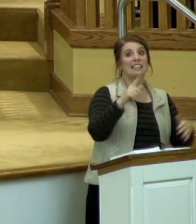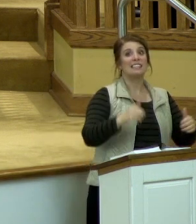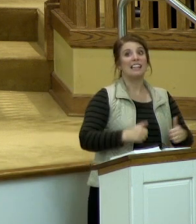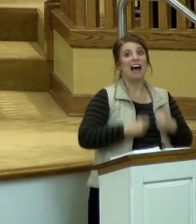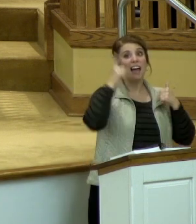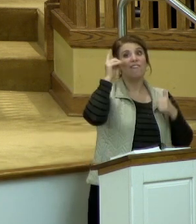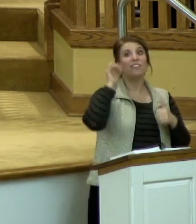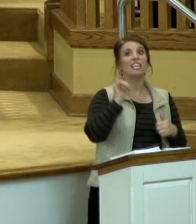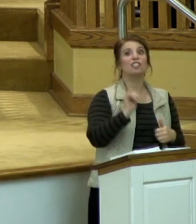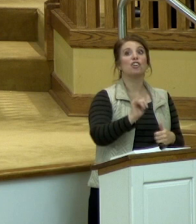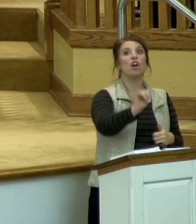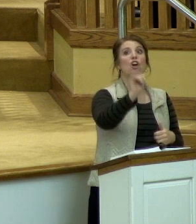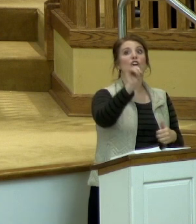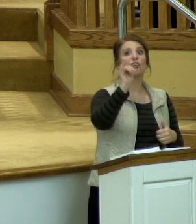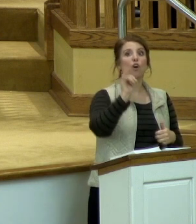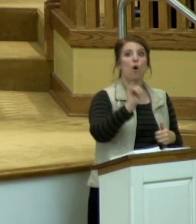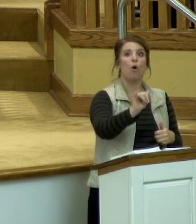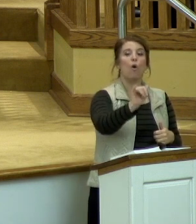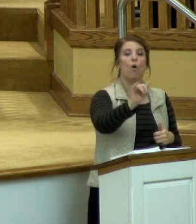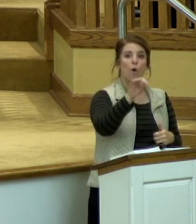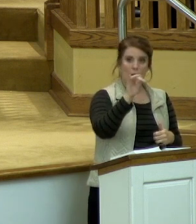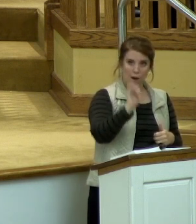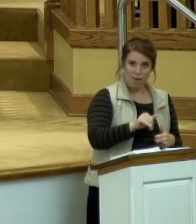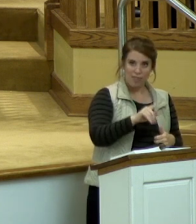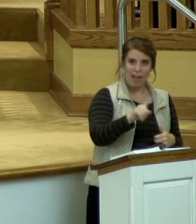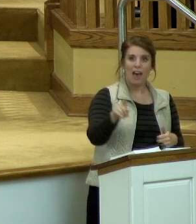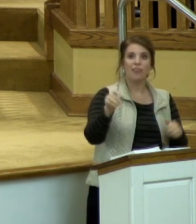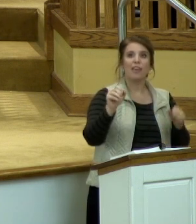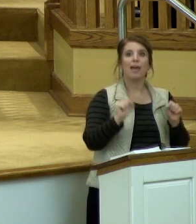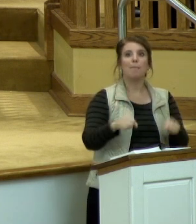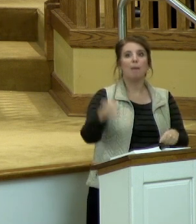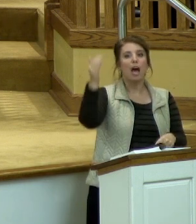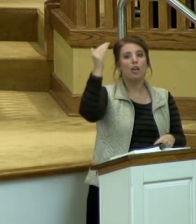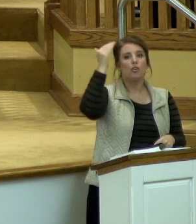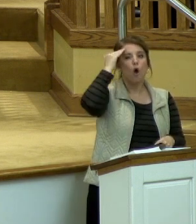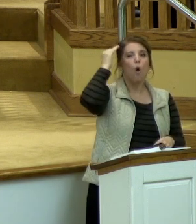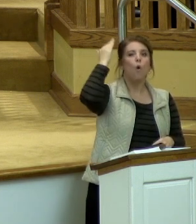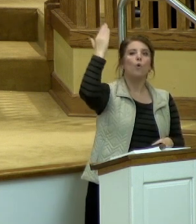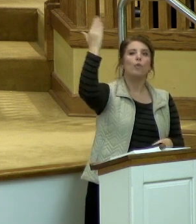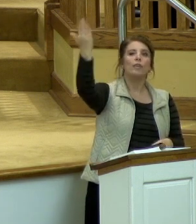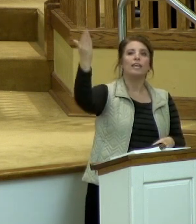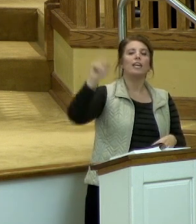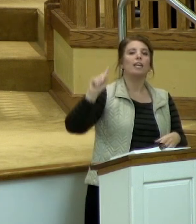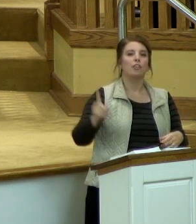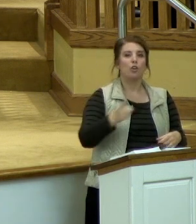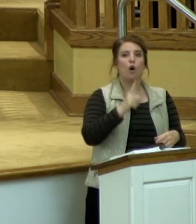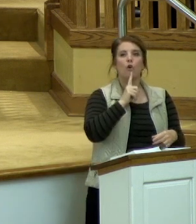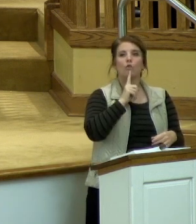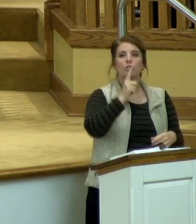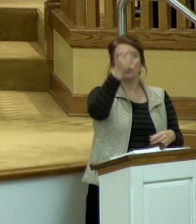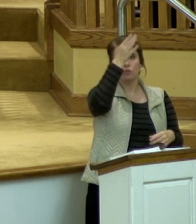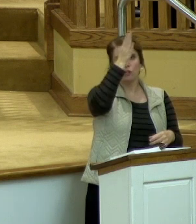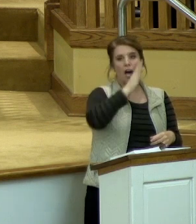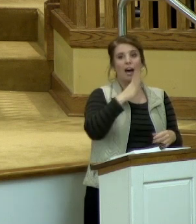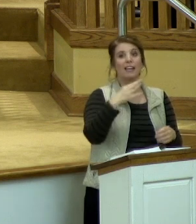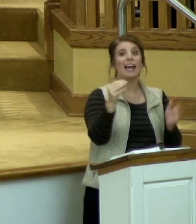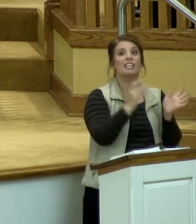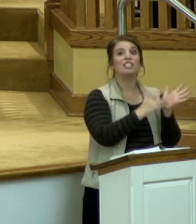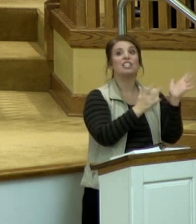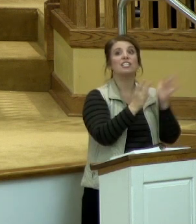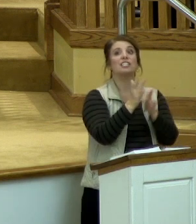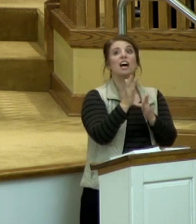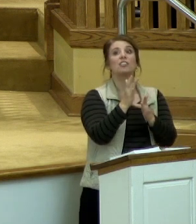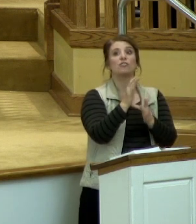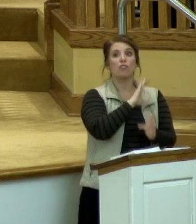this is life eternal, that they might know thee, the only true God